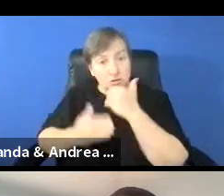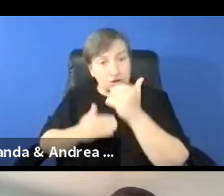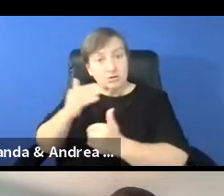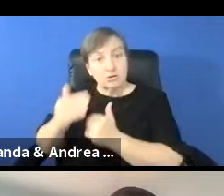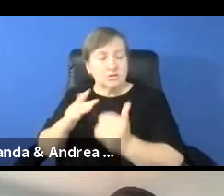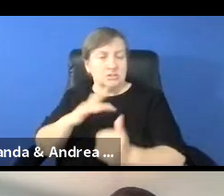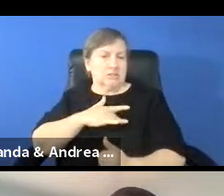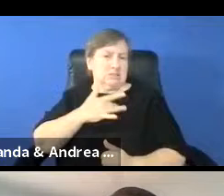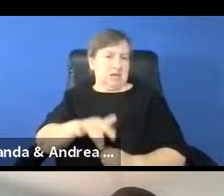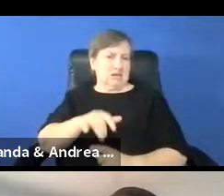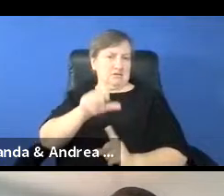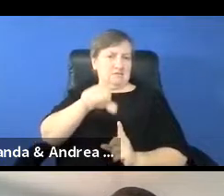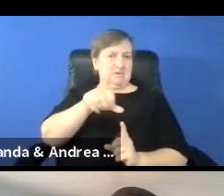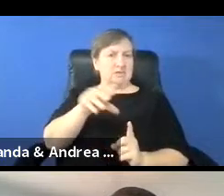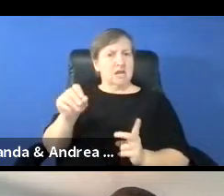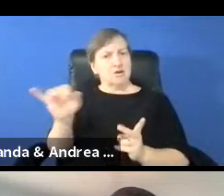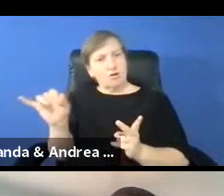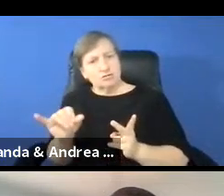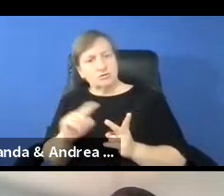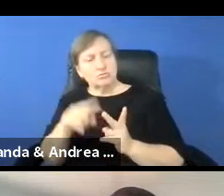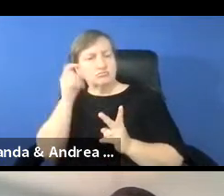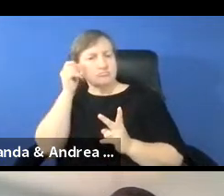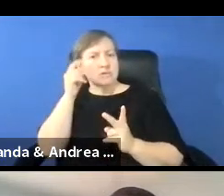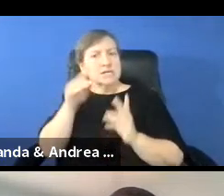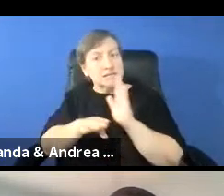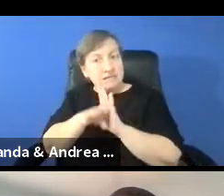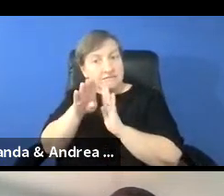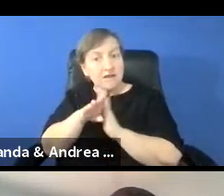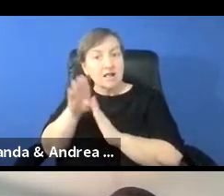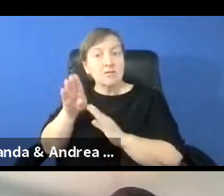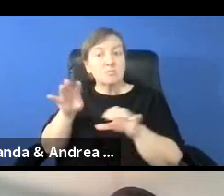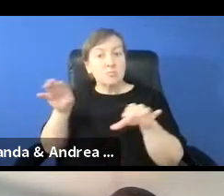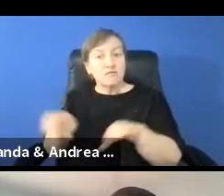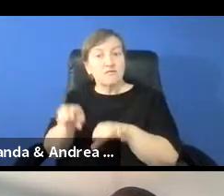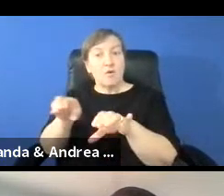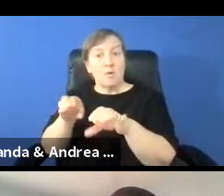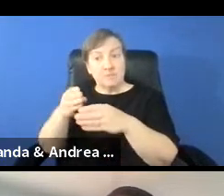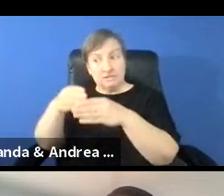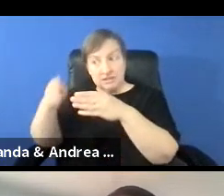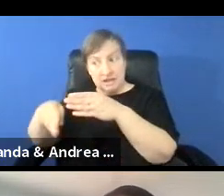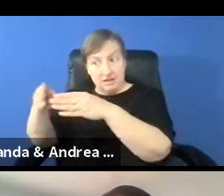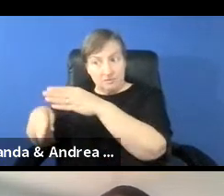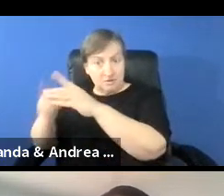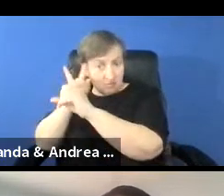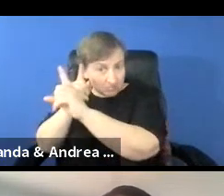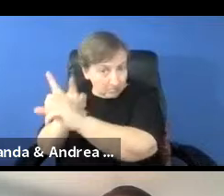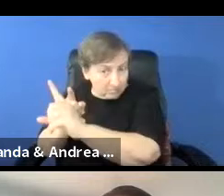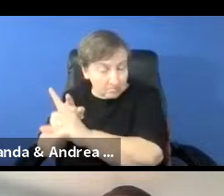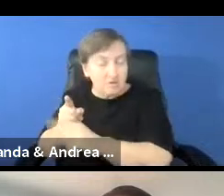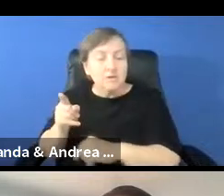being sensitive to that, but also understanding that developing performance outcomes, and